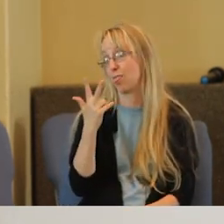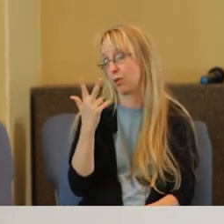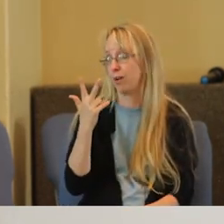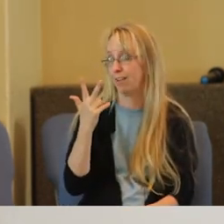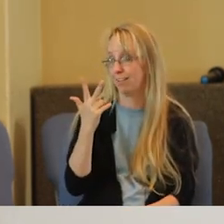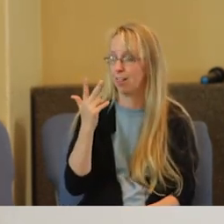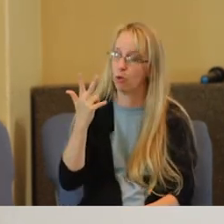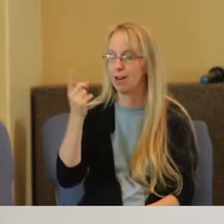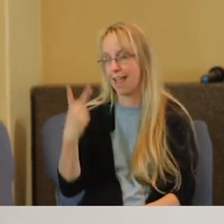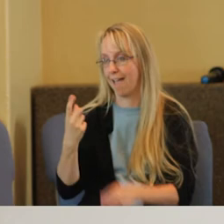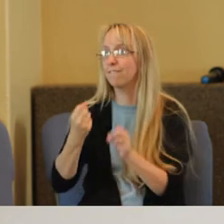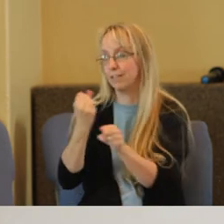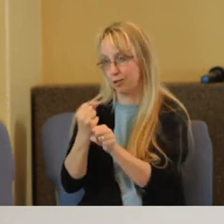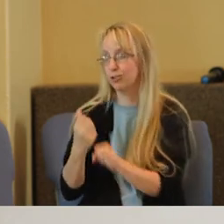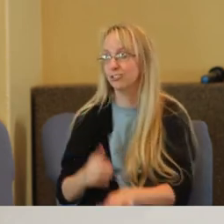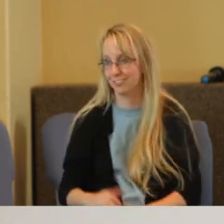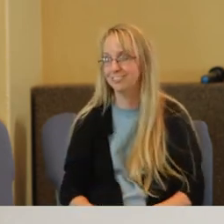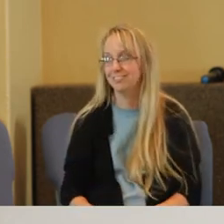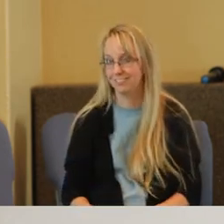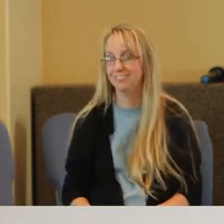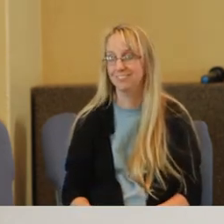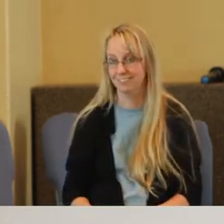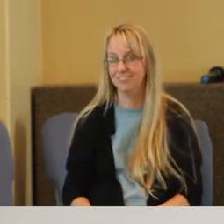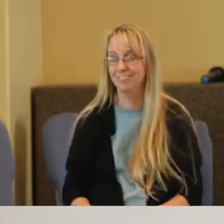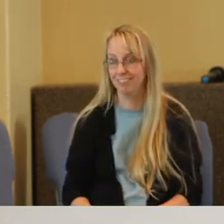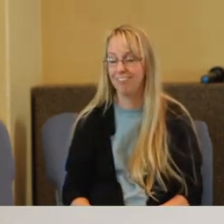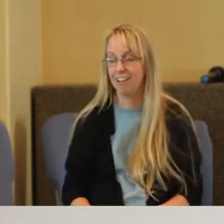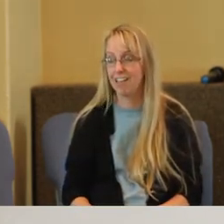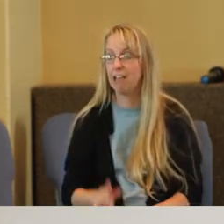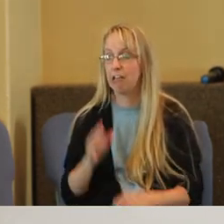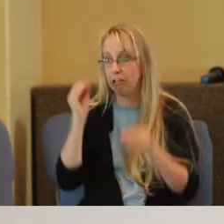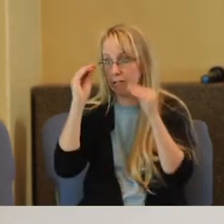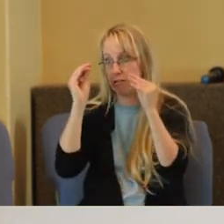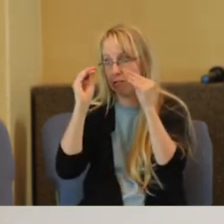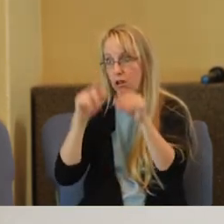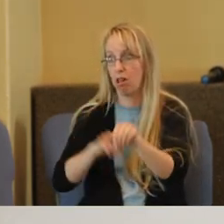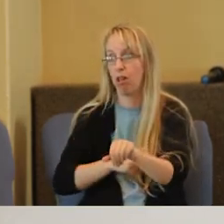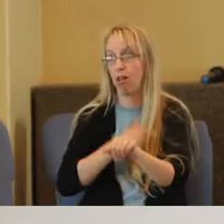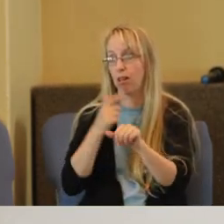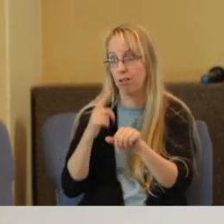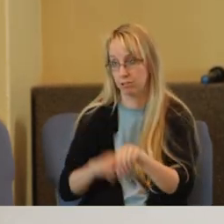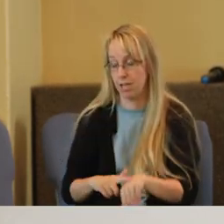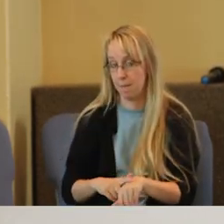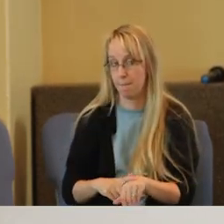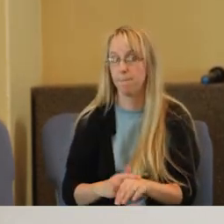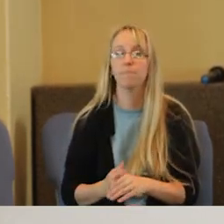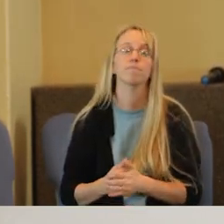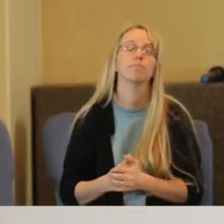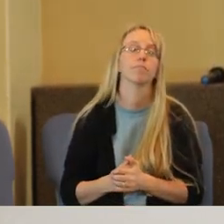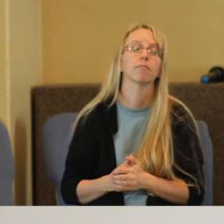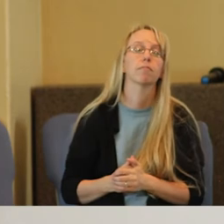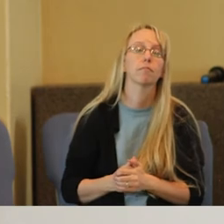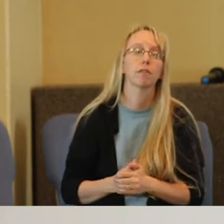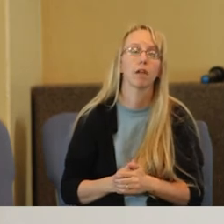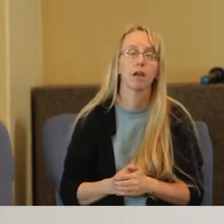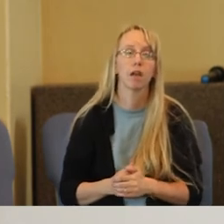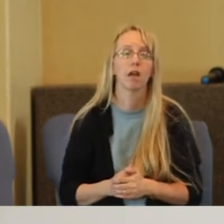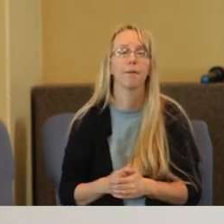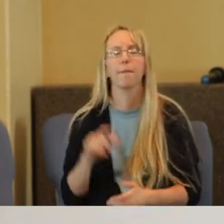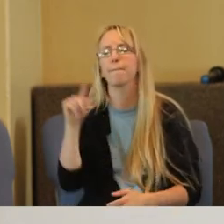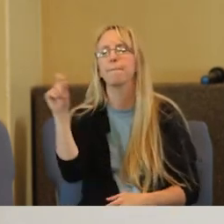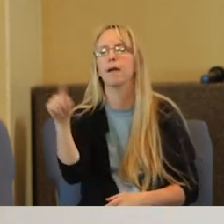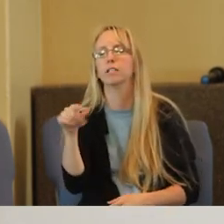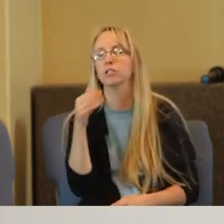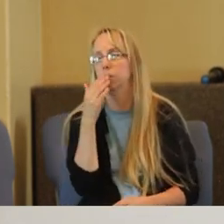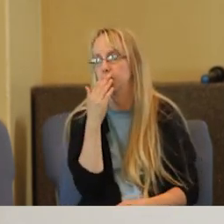Three and a half years, right? Okay? He taught a long time. And even actually before that, let me ask you a question. Let's